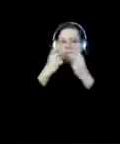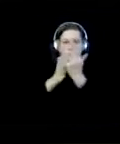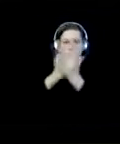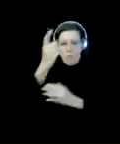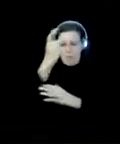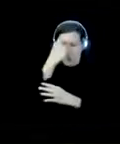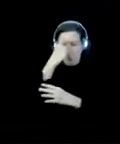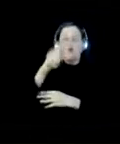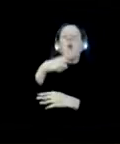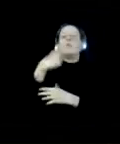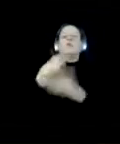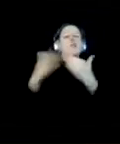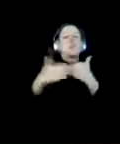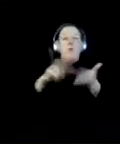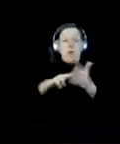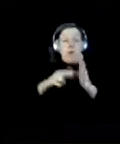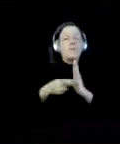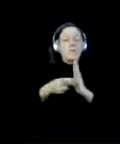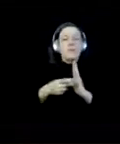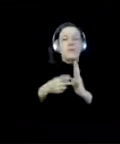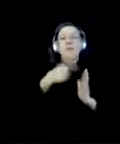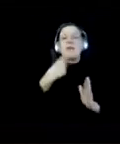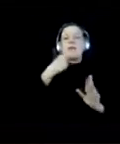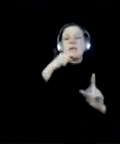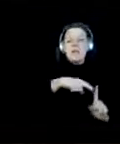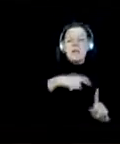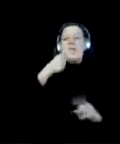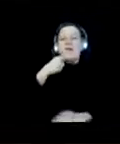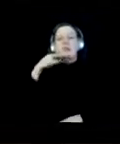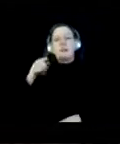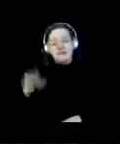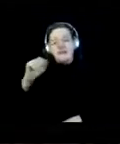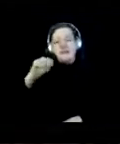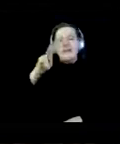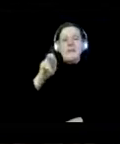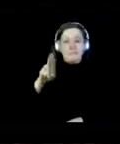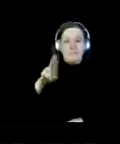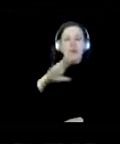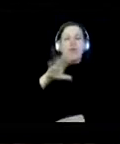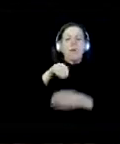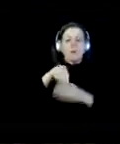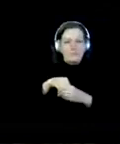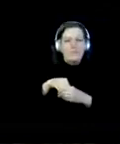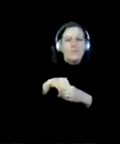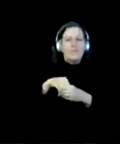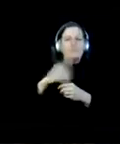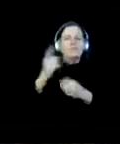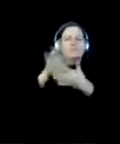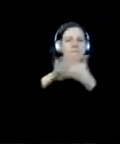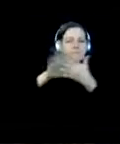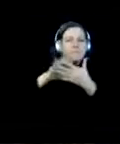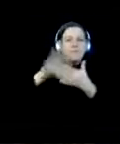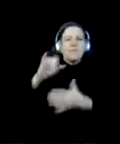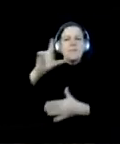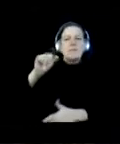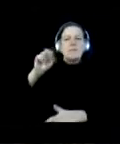they betray us? To say that is to say this. The bankers, the captains of industry, everyone. The bankers, the